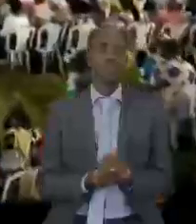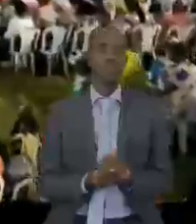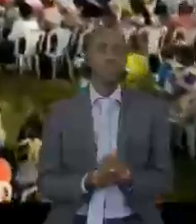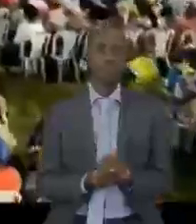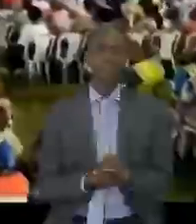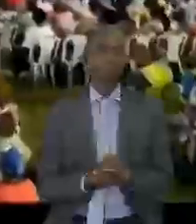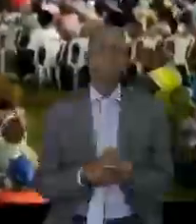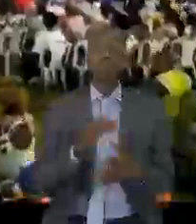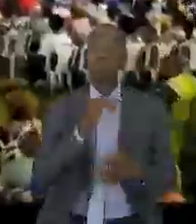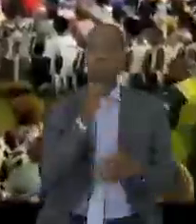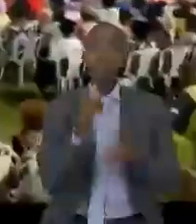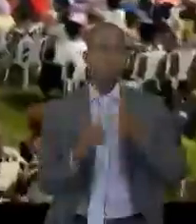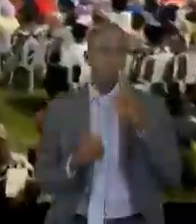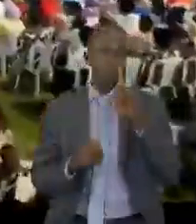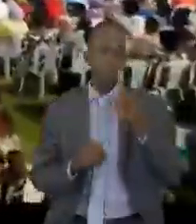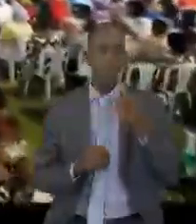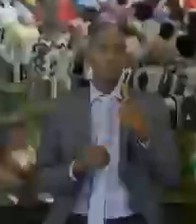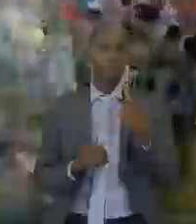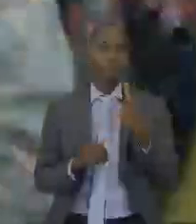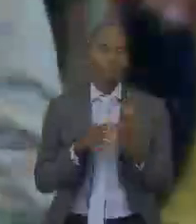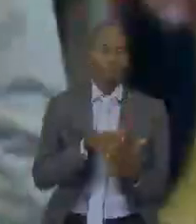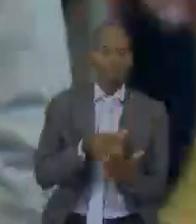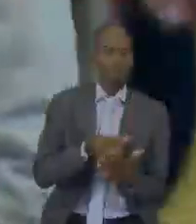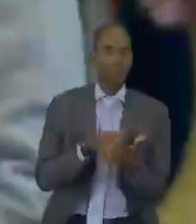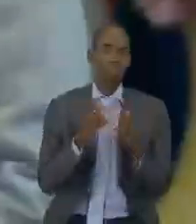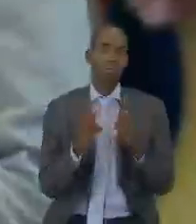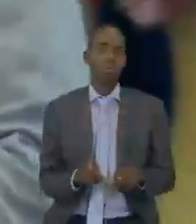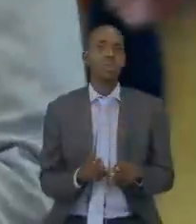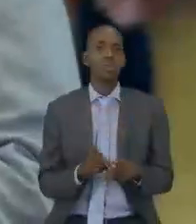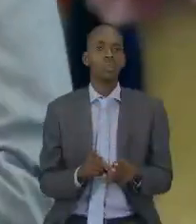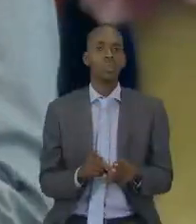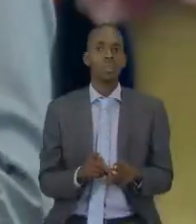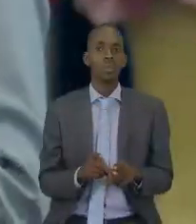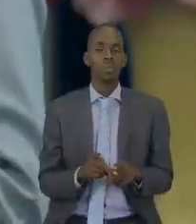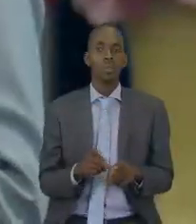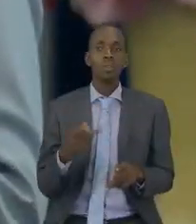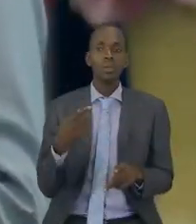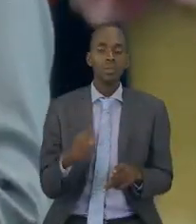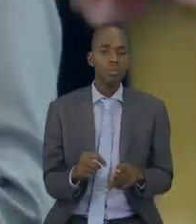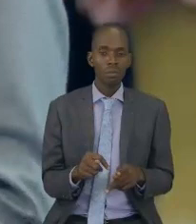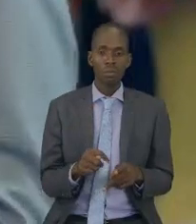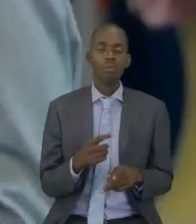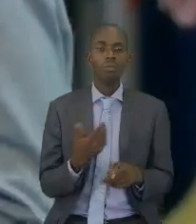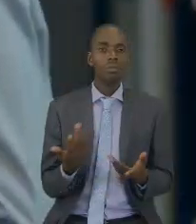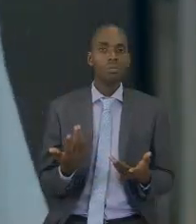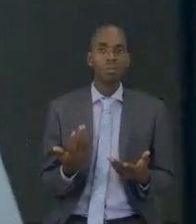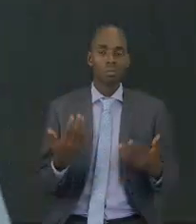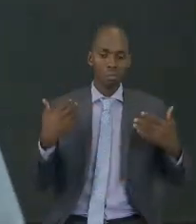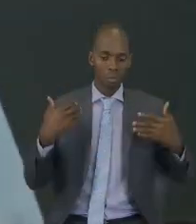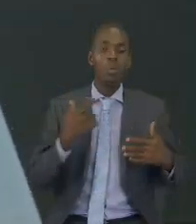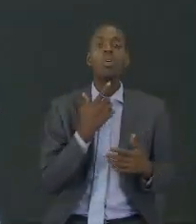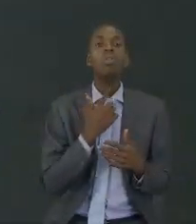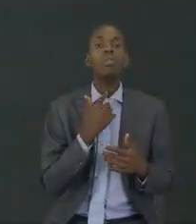Not one feeble person. Their lungs were not weak. Their